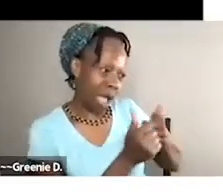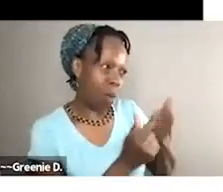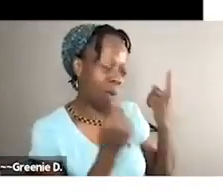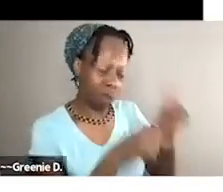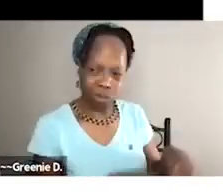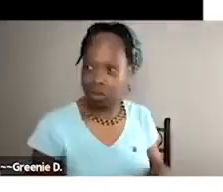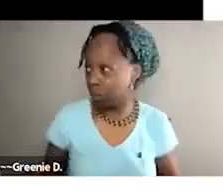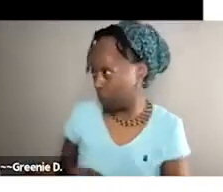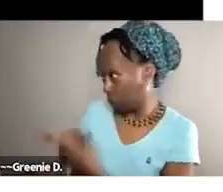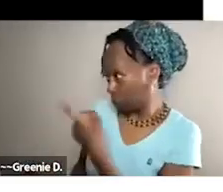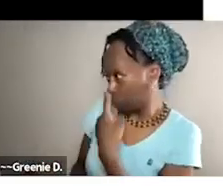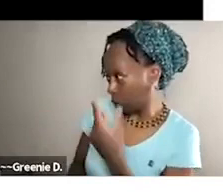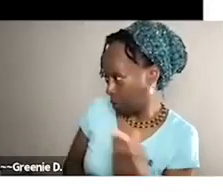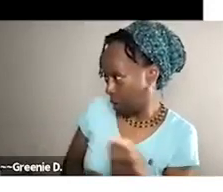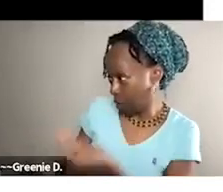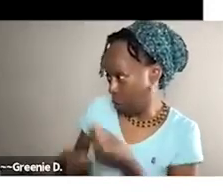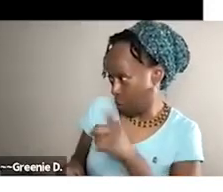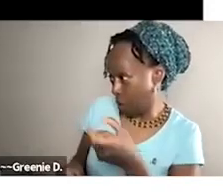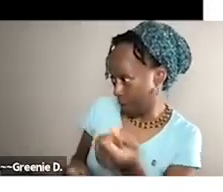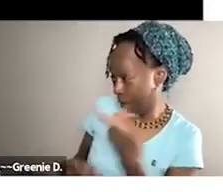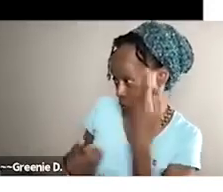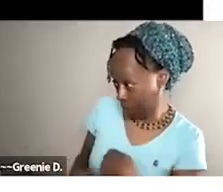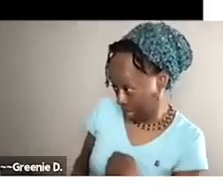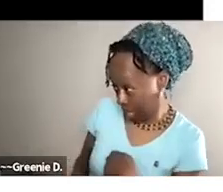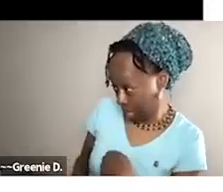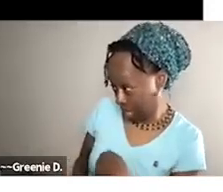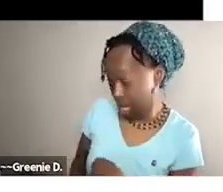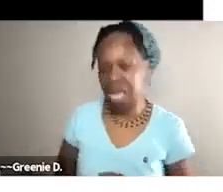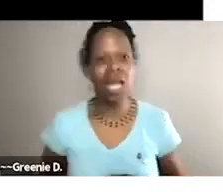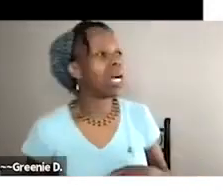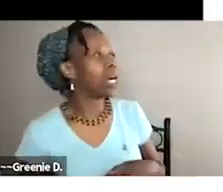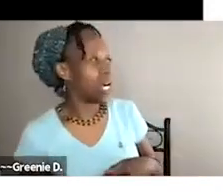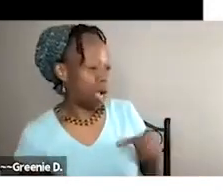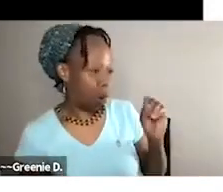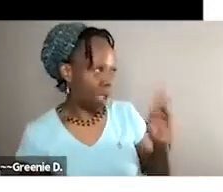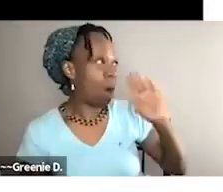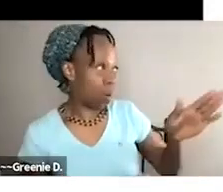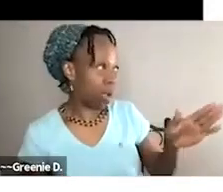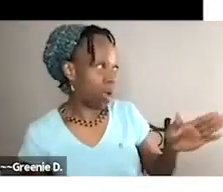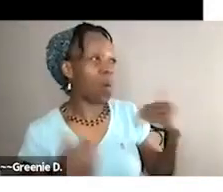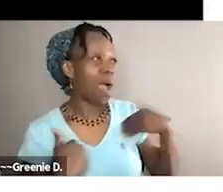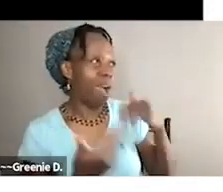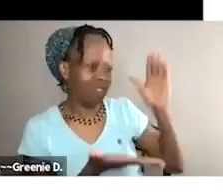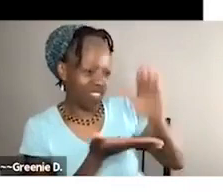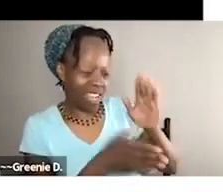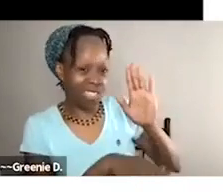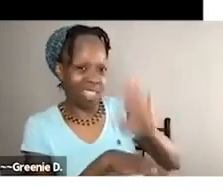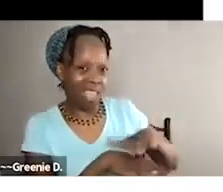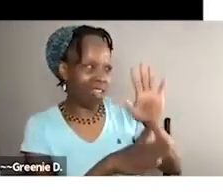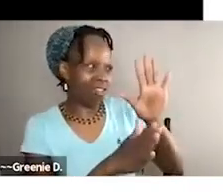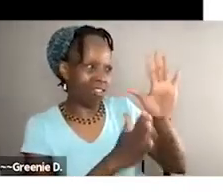back before I leave? Well, I can try. We have less than 5 hours to go get a bagel, so let's go catch a train. Bagel